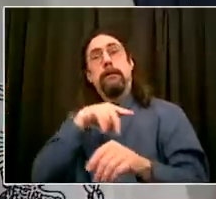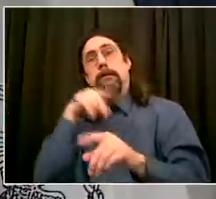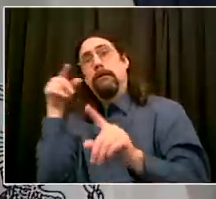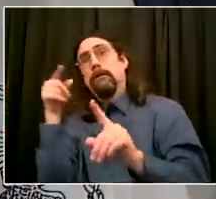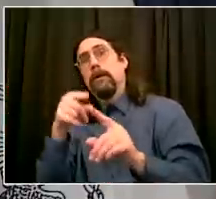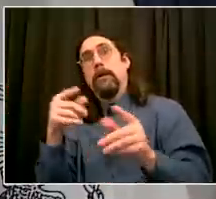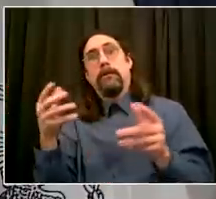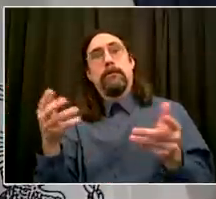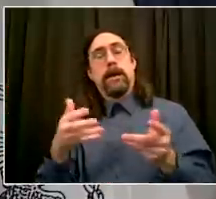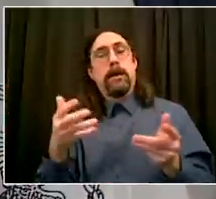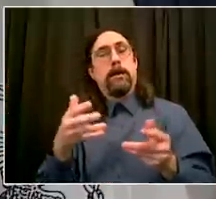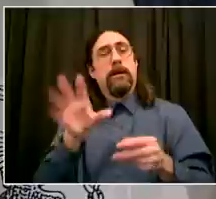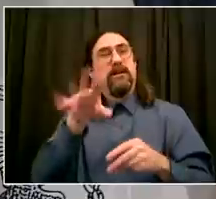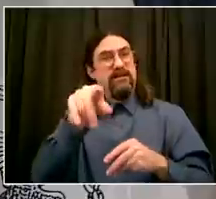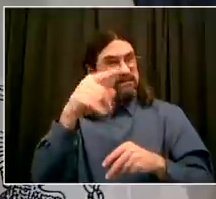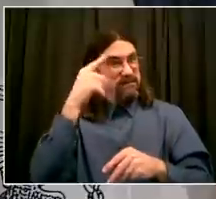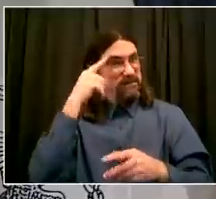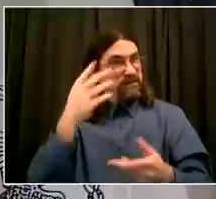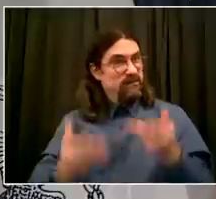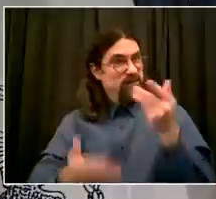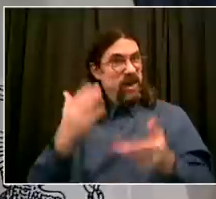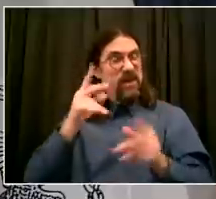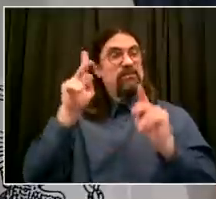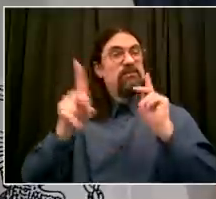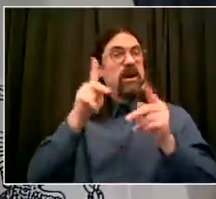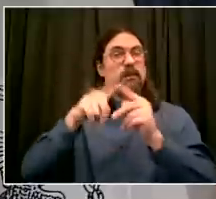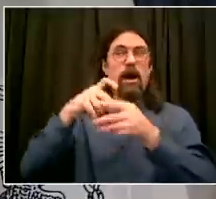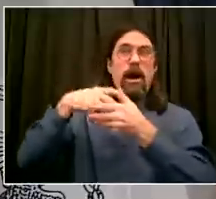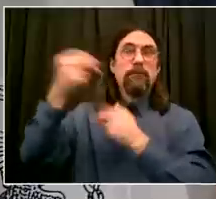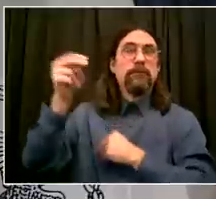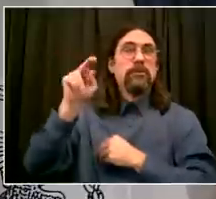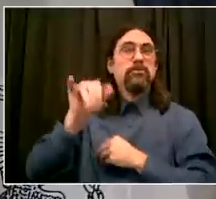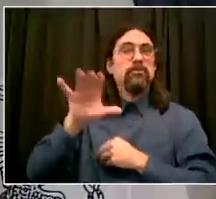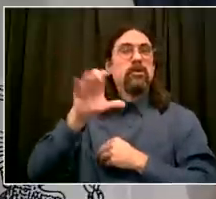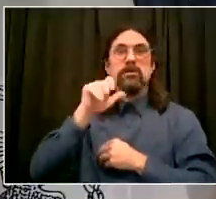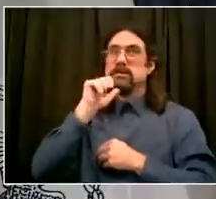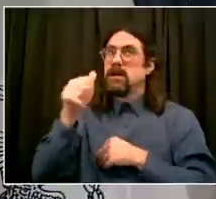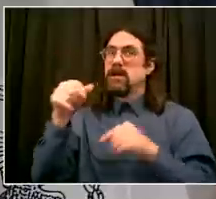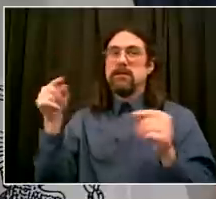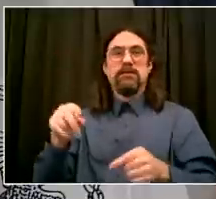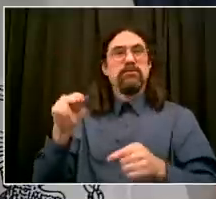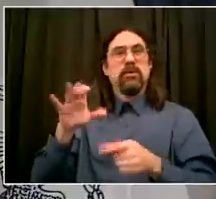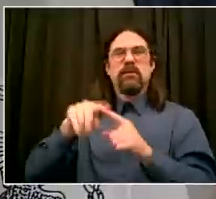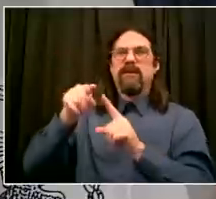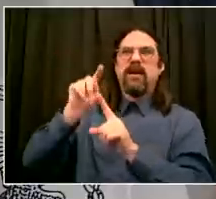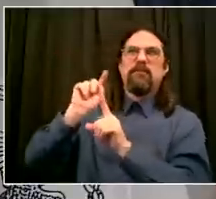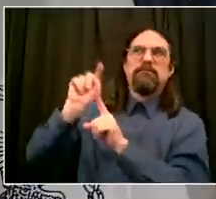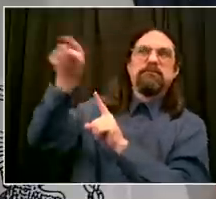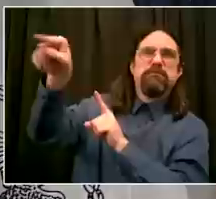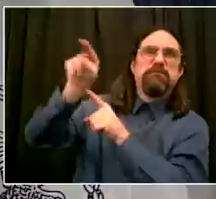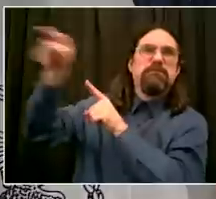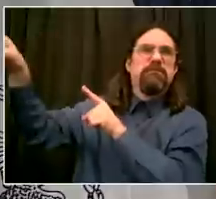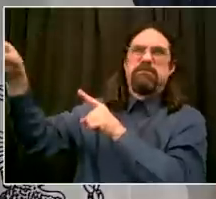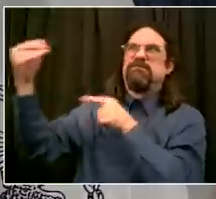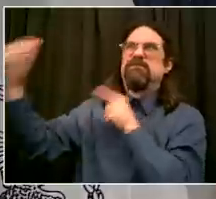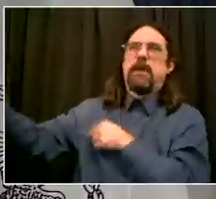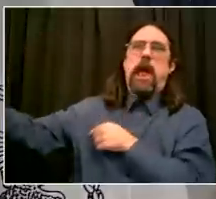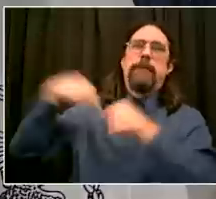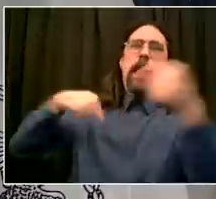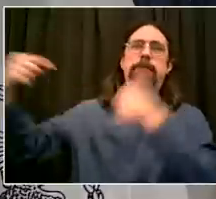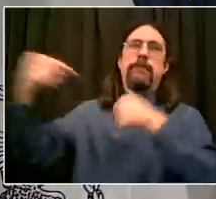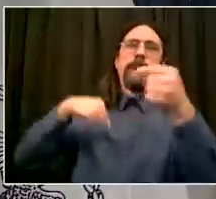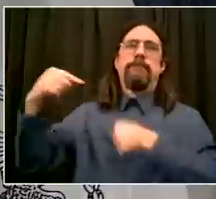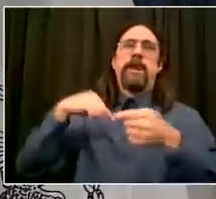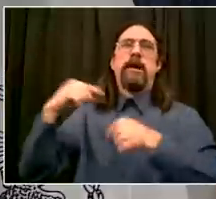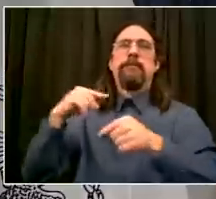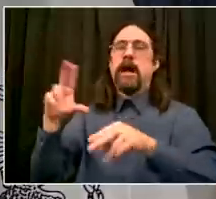were up at Bathgate. Absolutely a real concern. And the way to address that concern is the appointment process. Folks